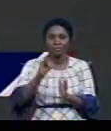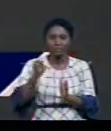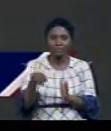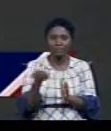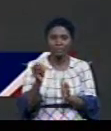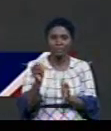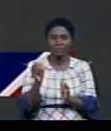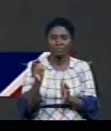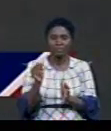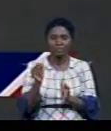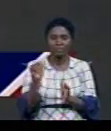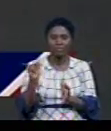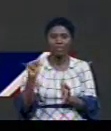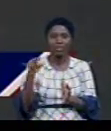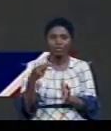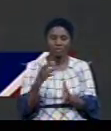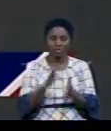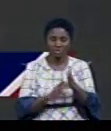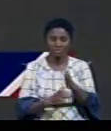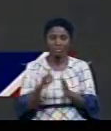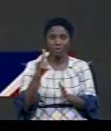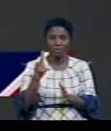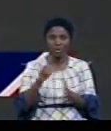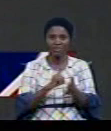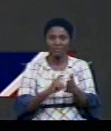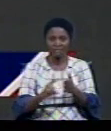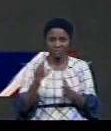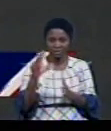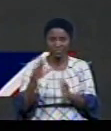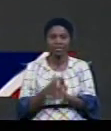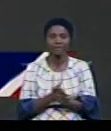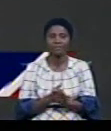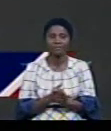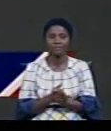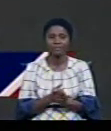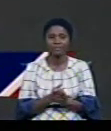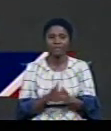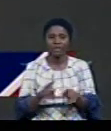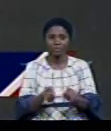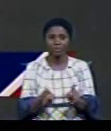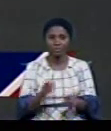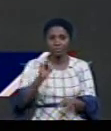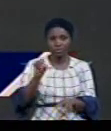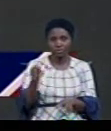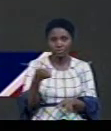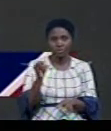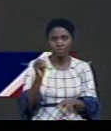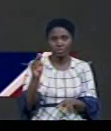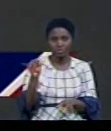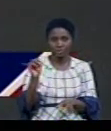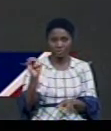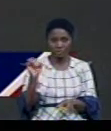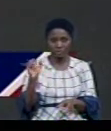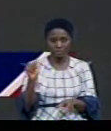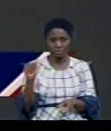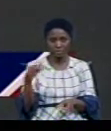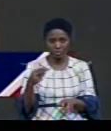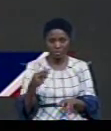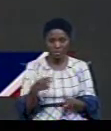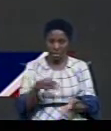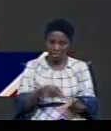at verse 3. But Jonah rose up to flee unto